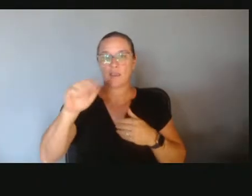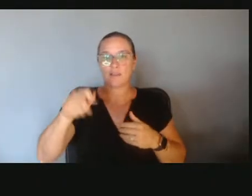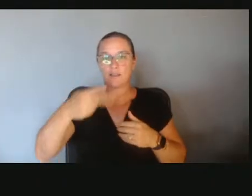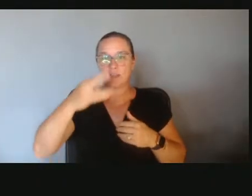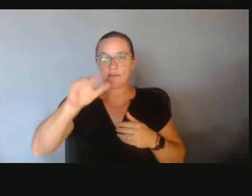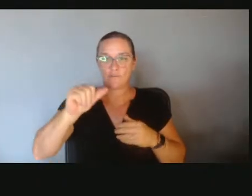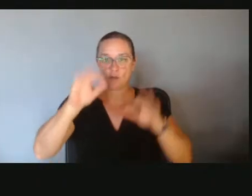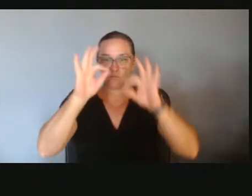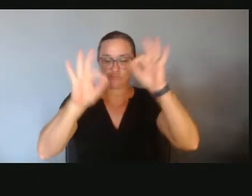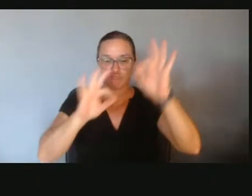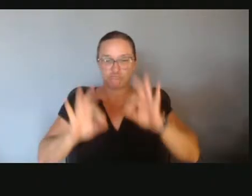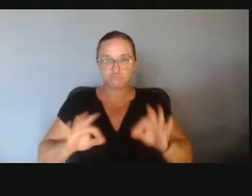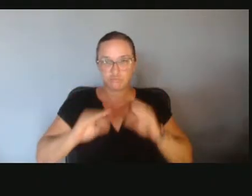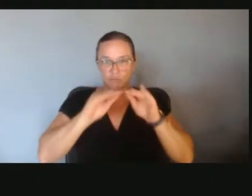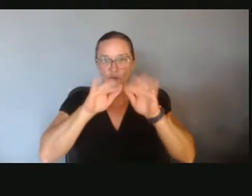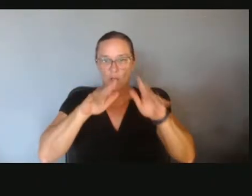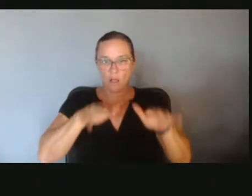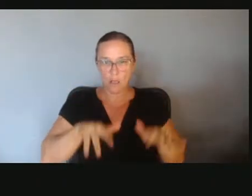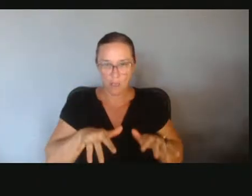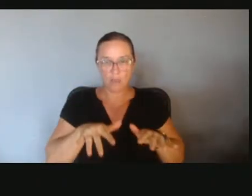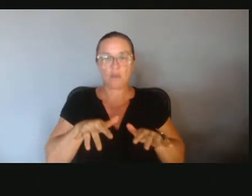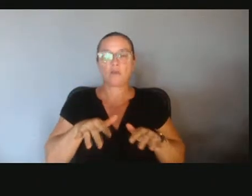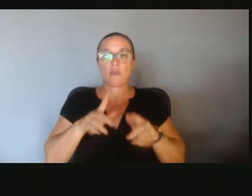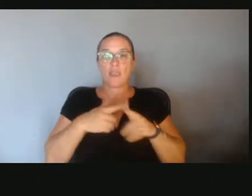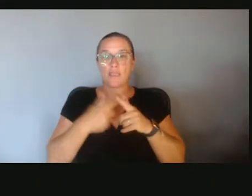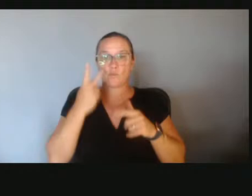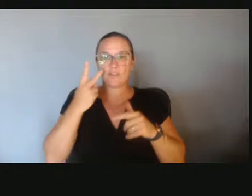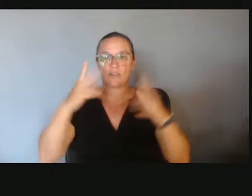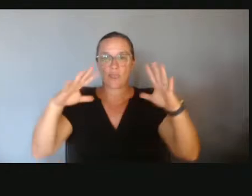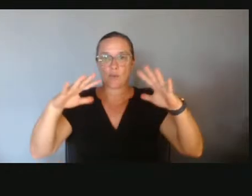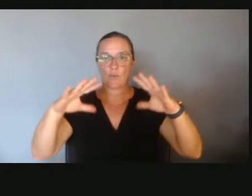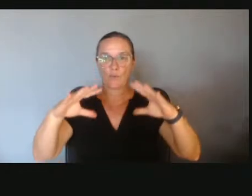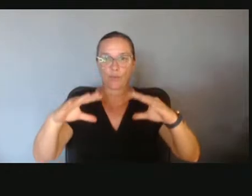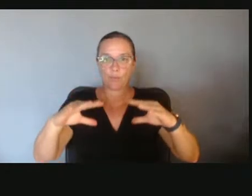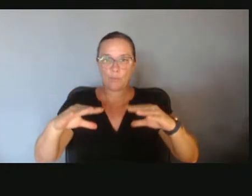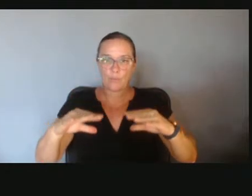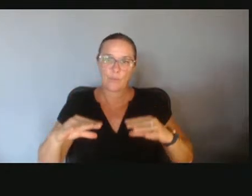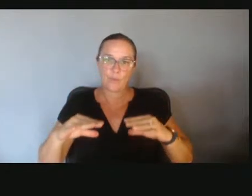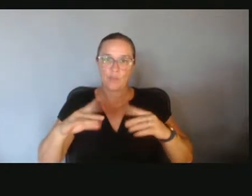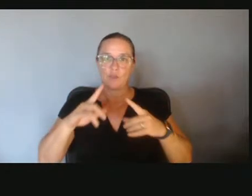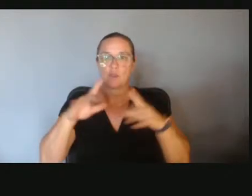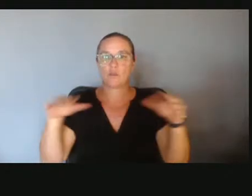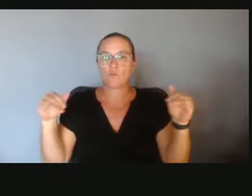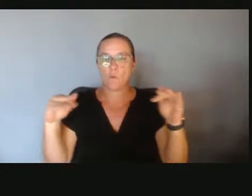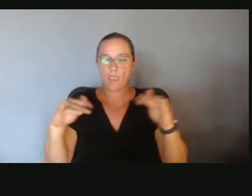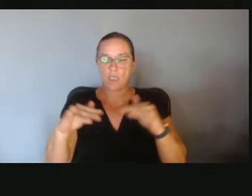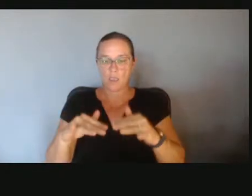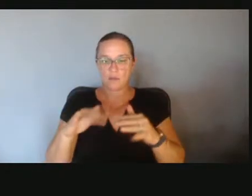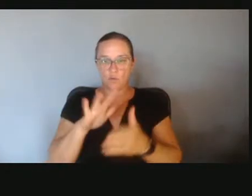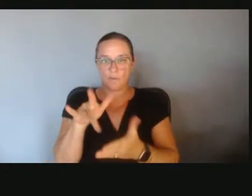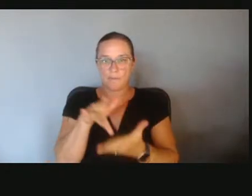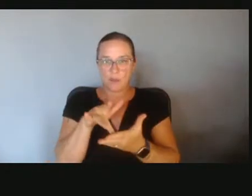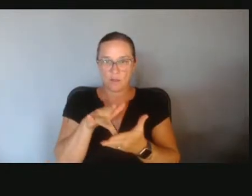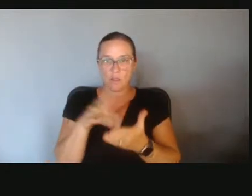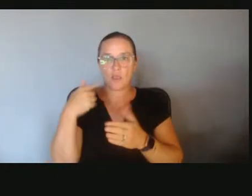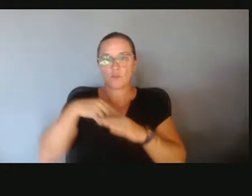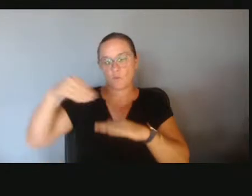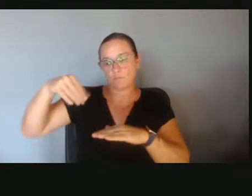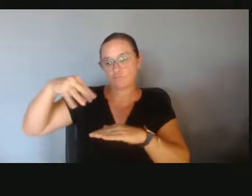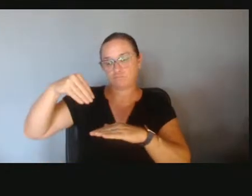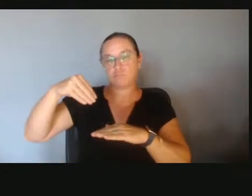with an inner surface. But similarly, we're seeing deflation towards the center as well as we captured that